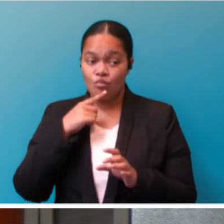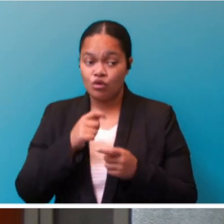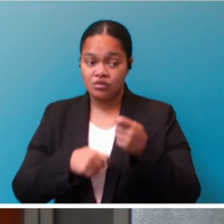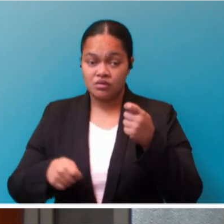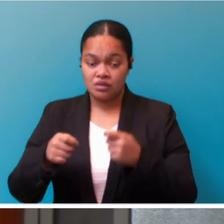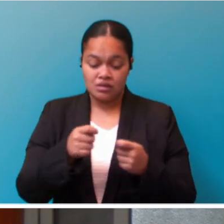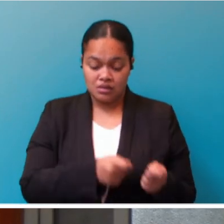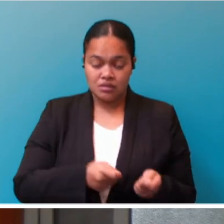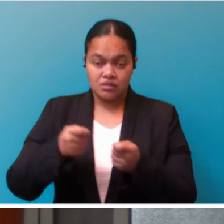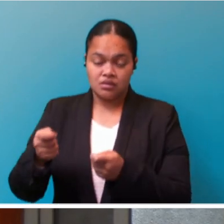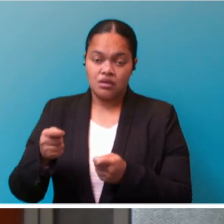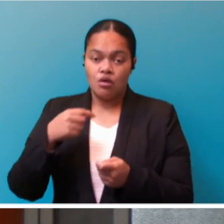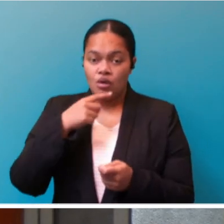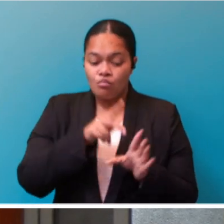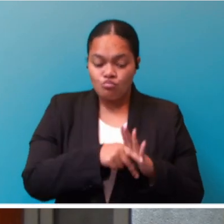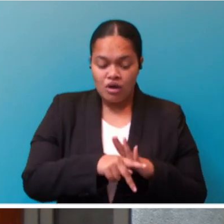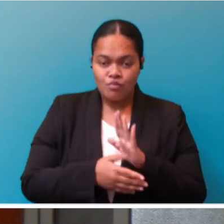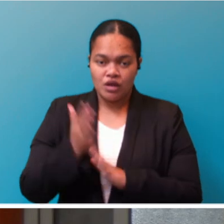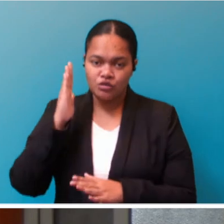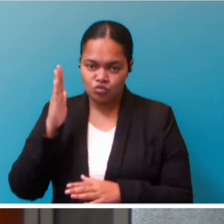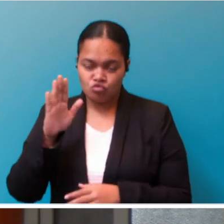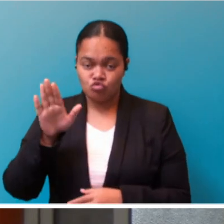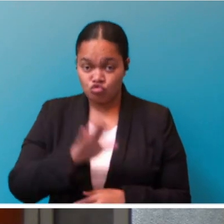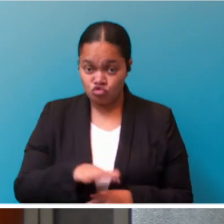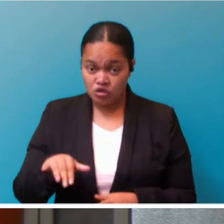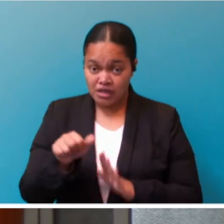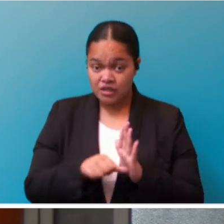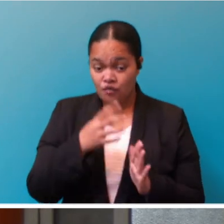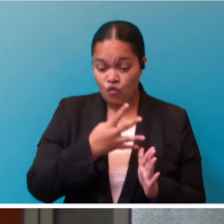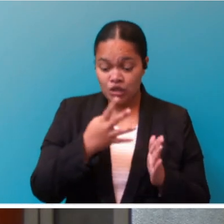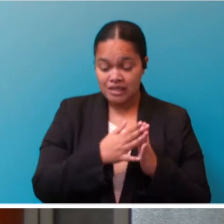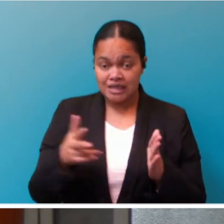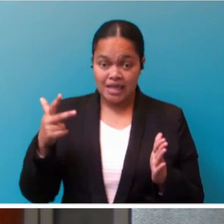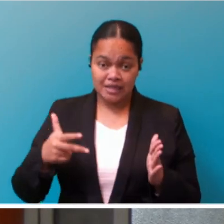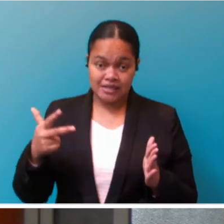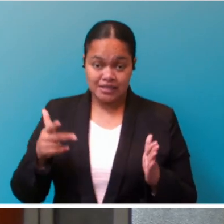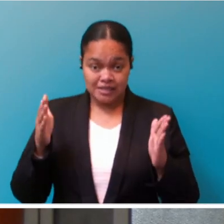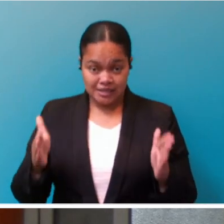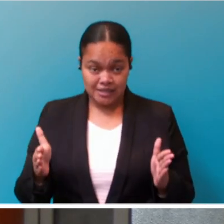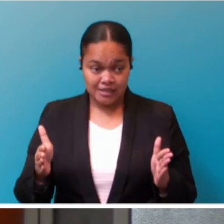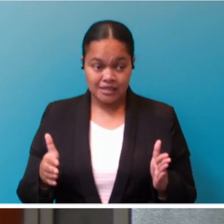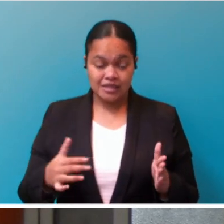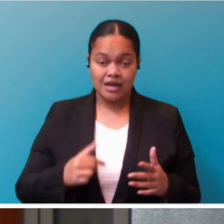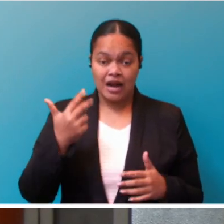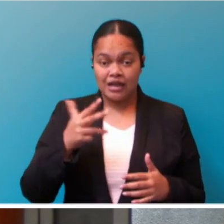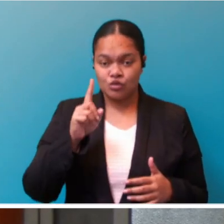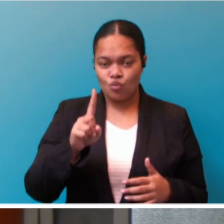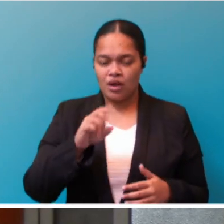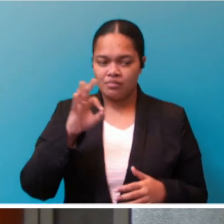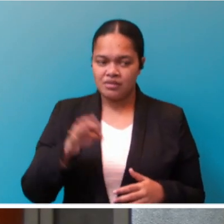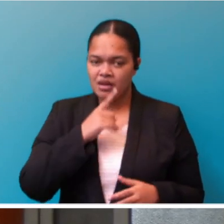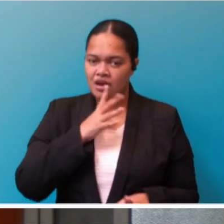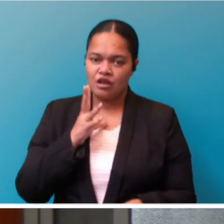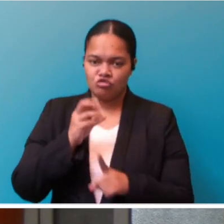from primary to secondary schools. Among children aged 14 to 18, 91% of girls are